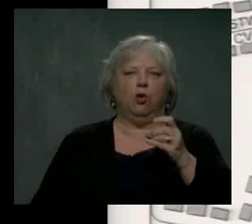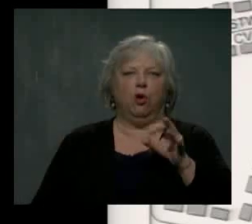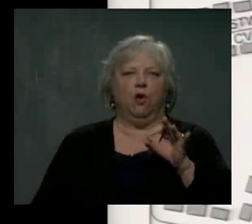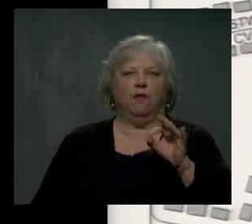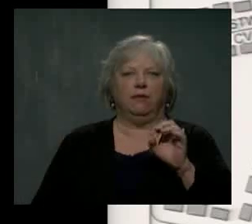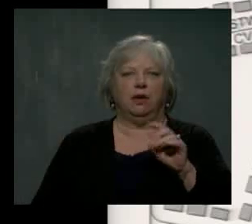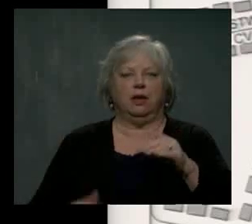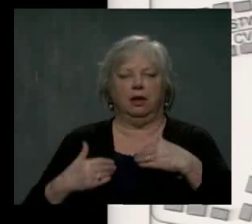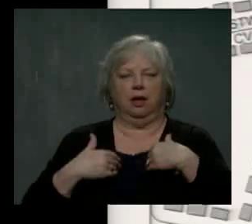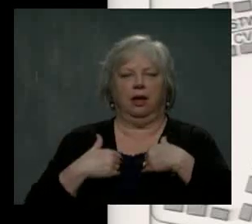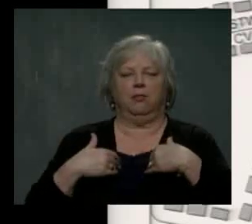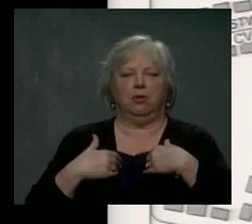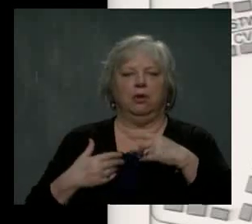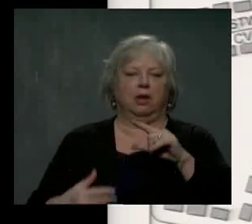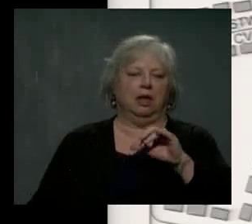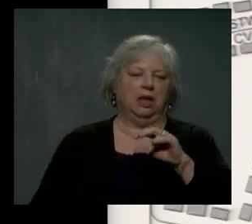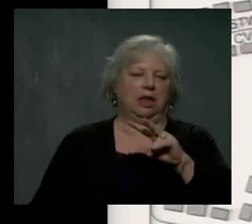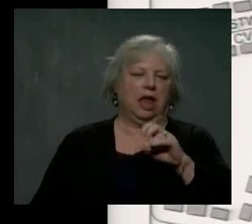thank you very much.